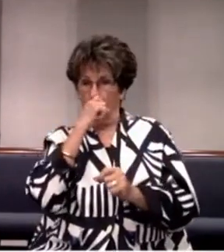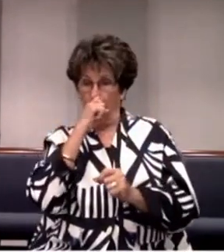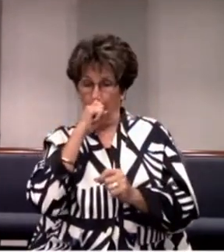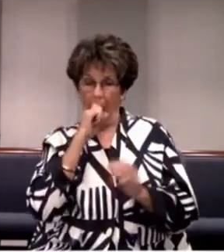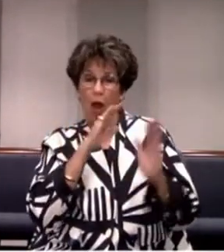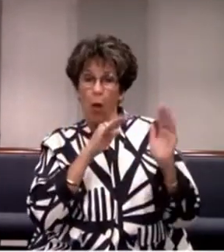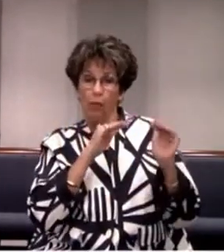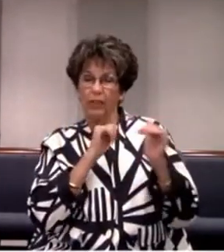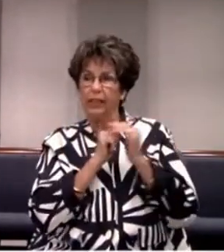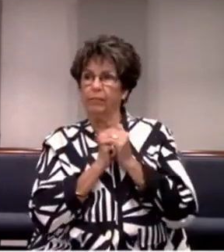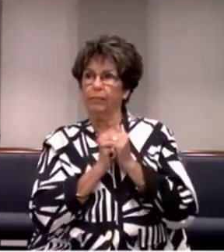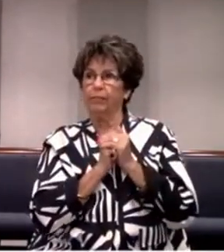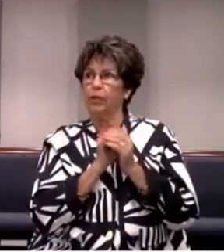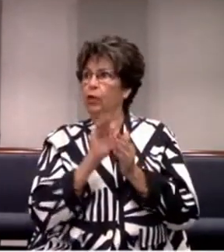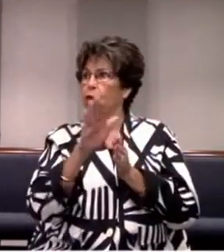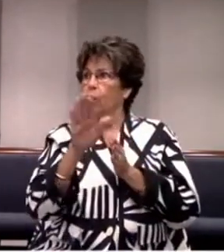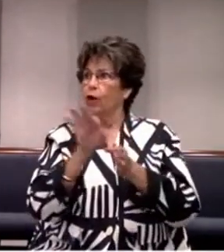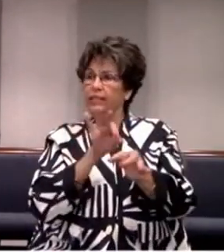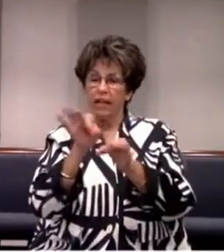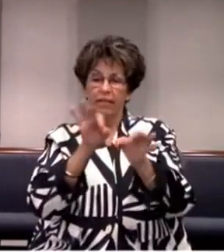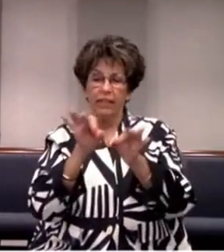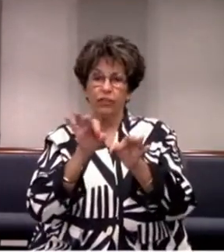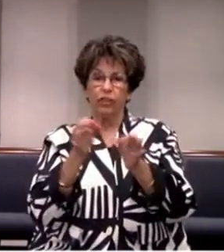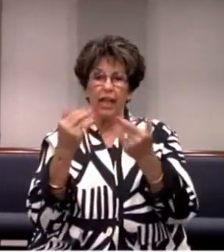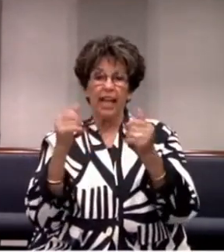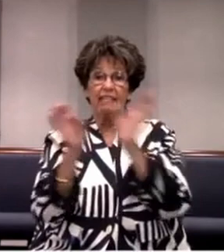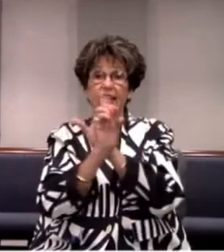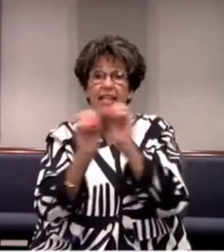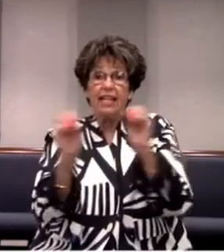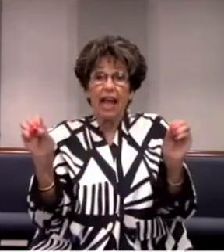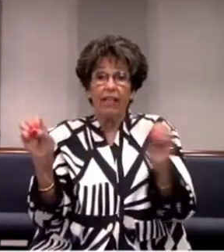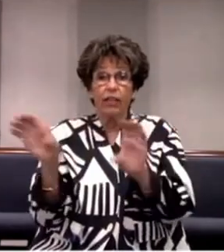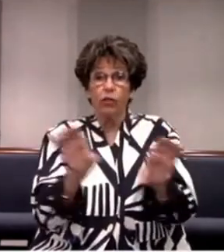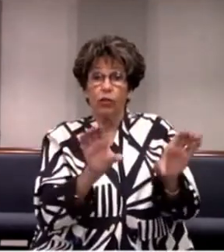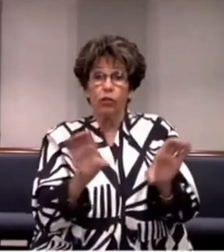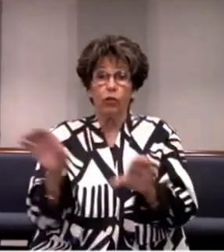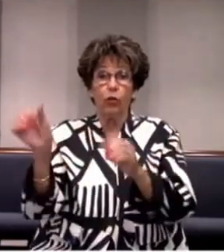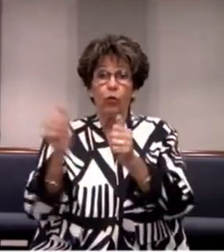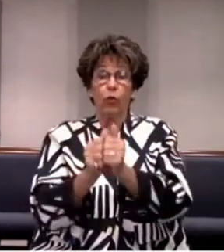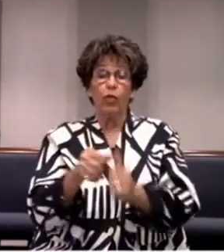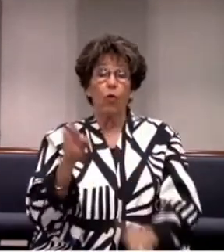Hopefully, your definition has nothing to do with water.